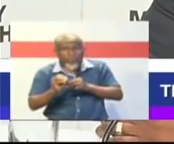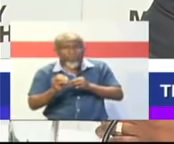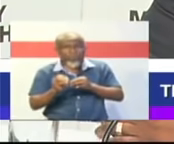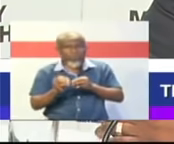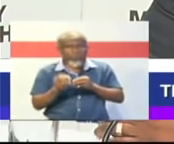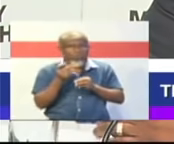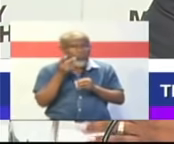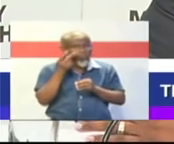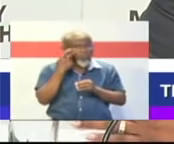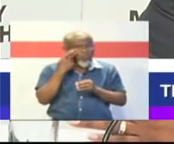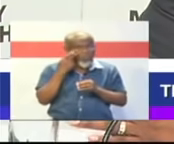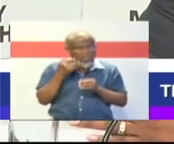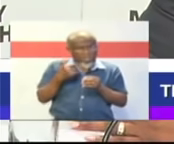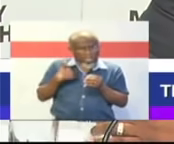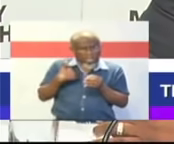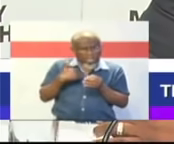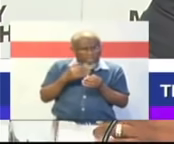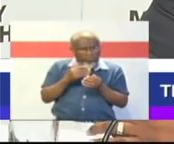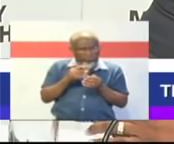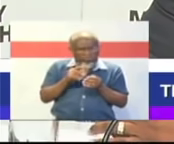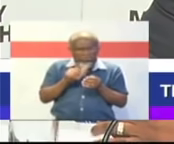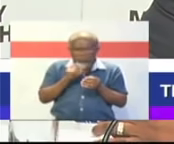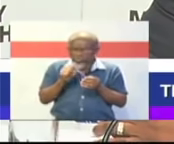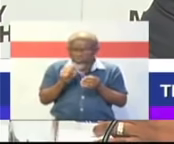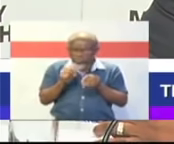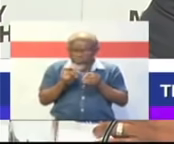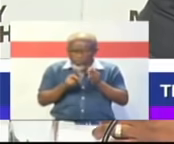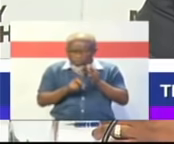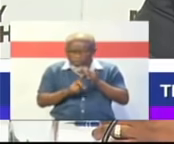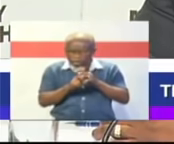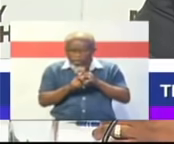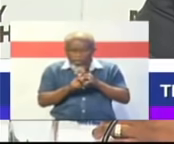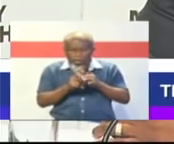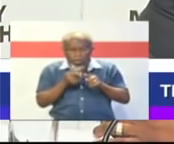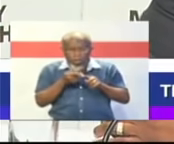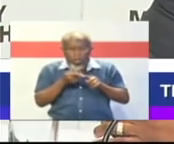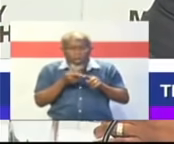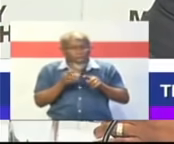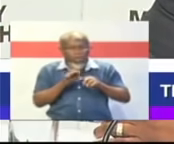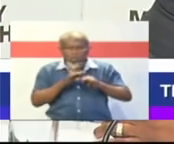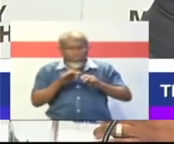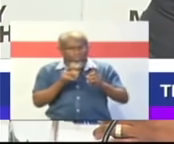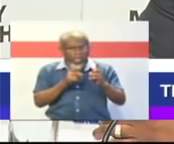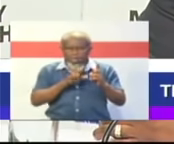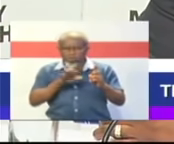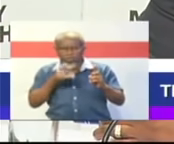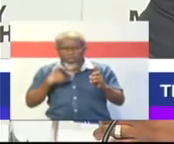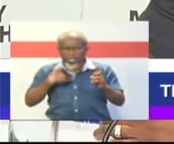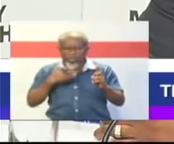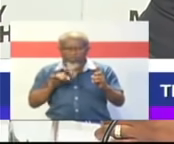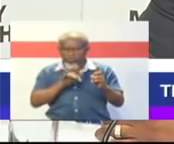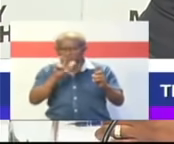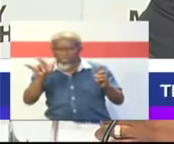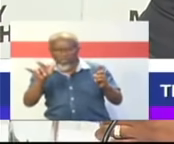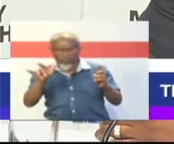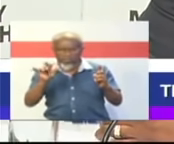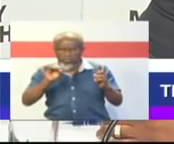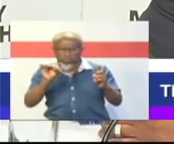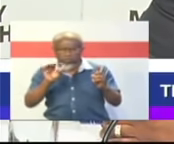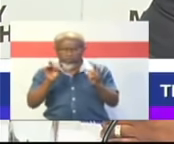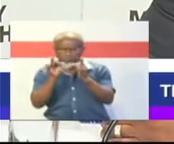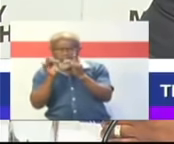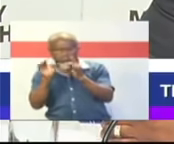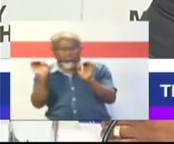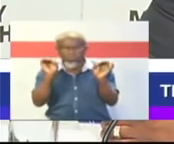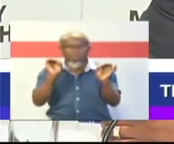we call undetected chains, because we're seeing people showing up that don't have a link directly to travel, don't have a